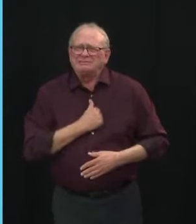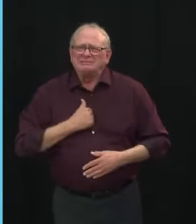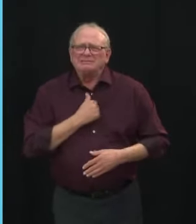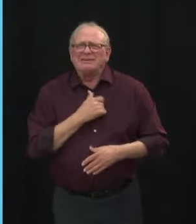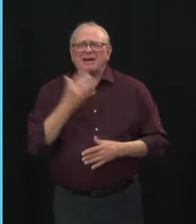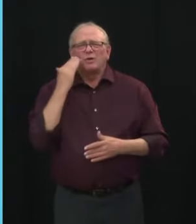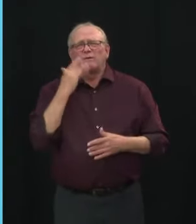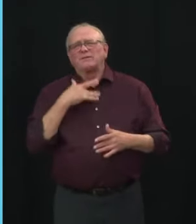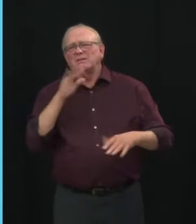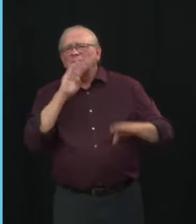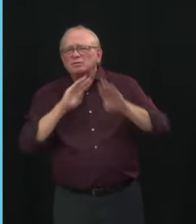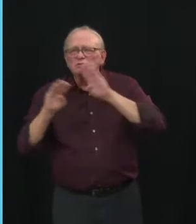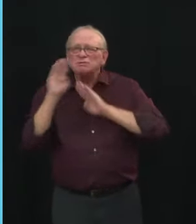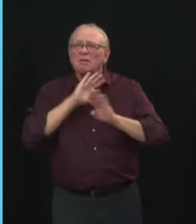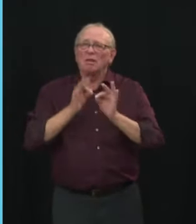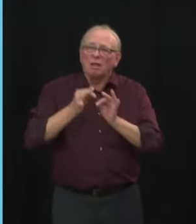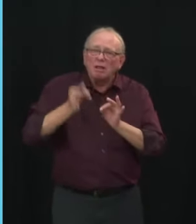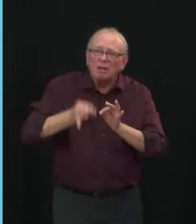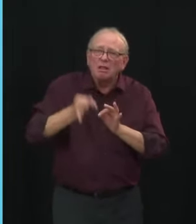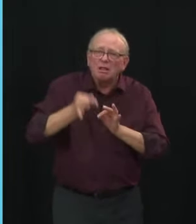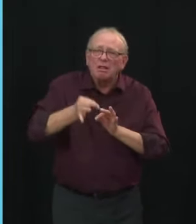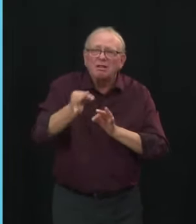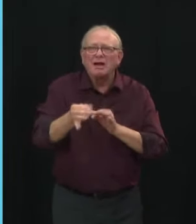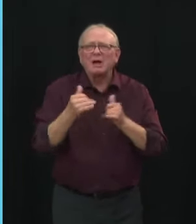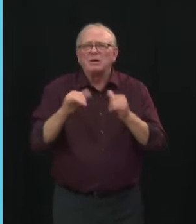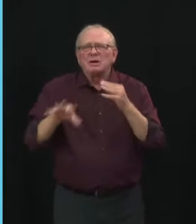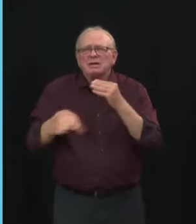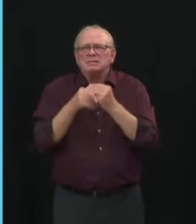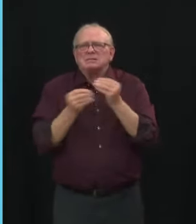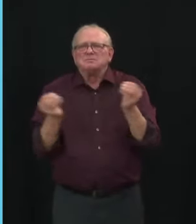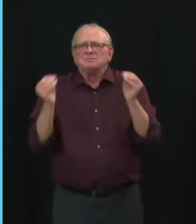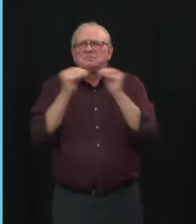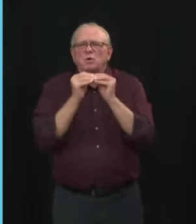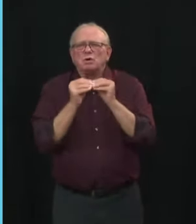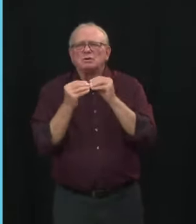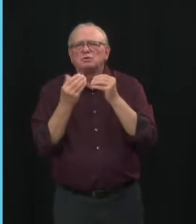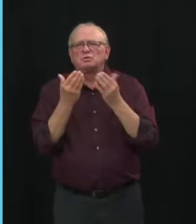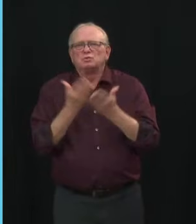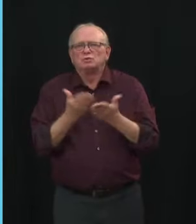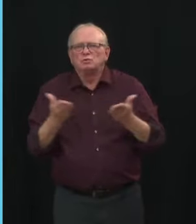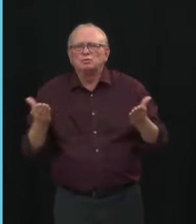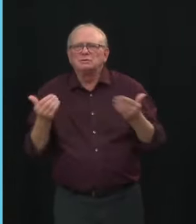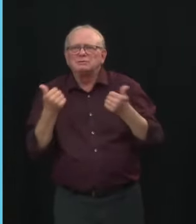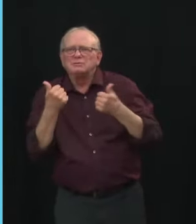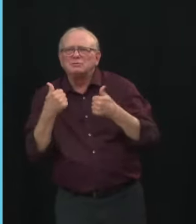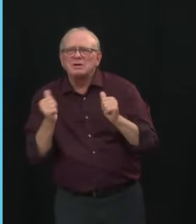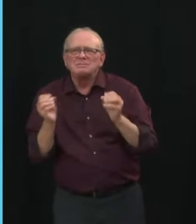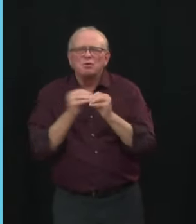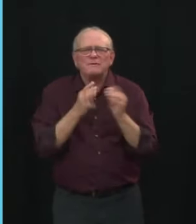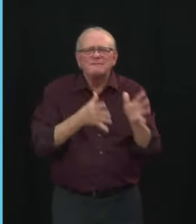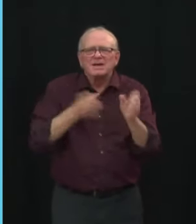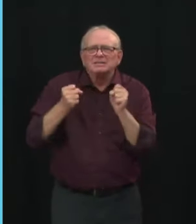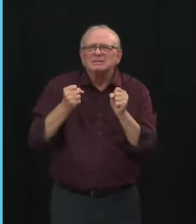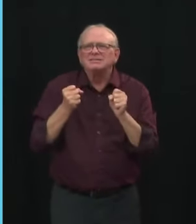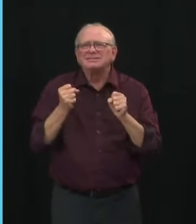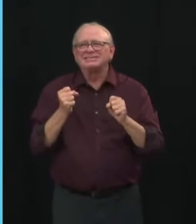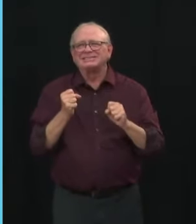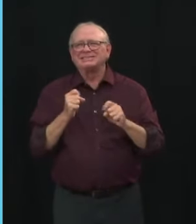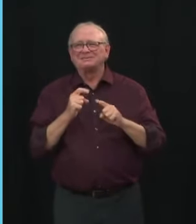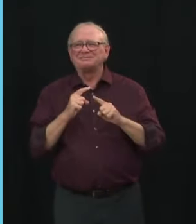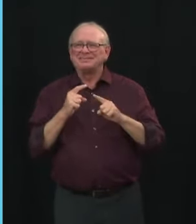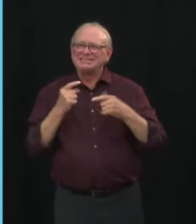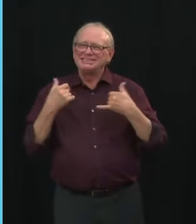delays, and we're adding resources to try to keep up. But the reality is that the system is stretched at times, even in a normal